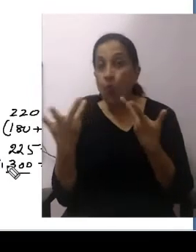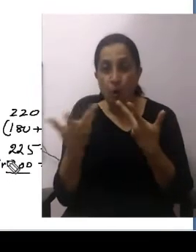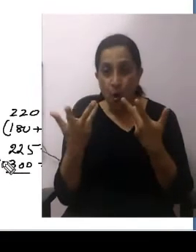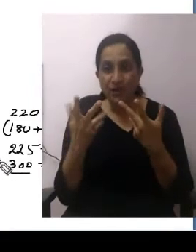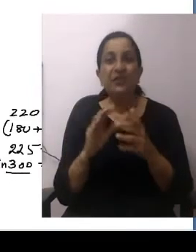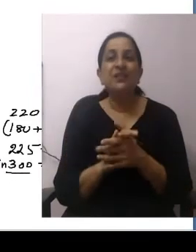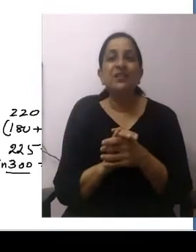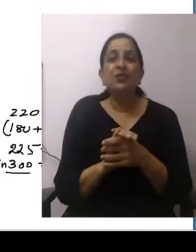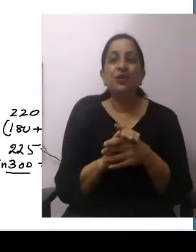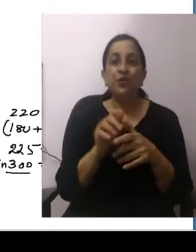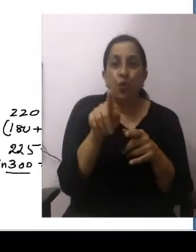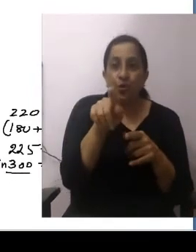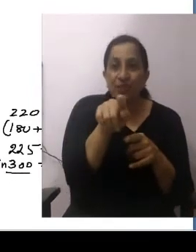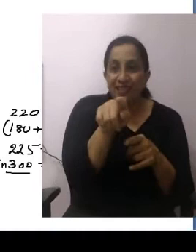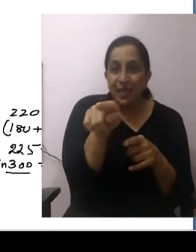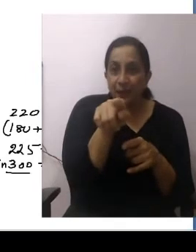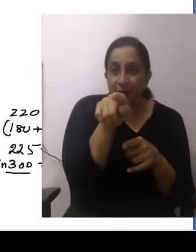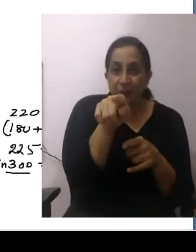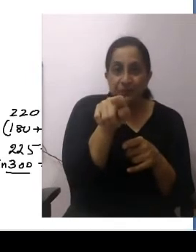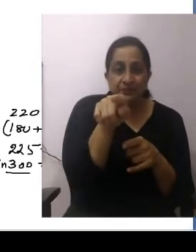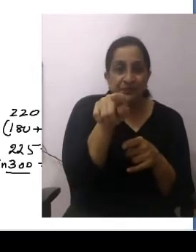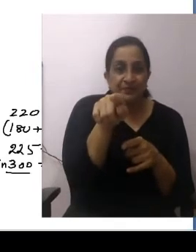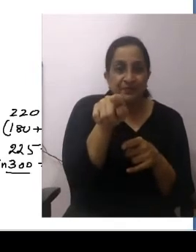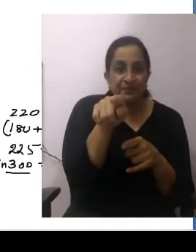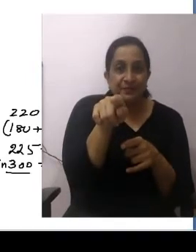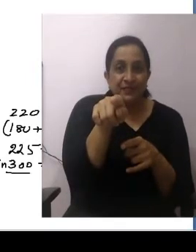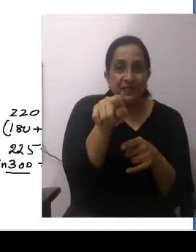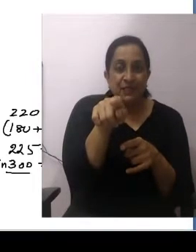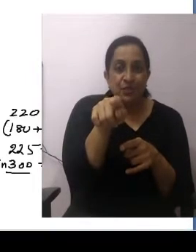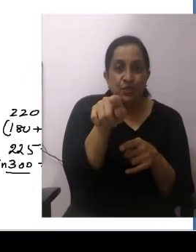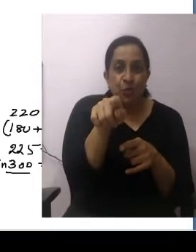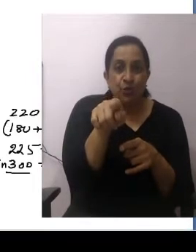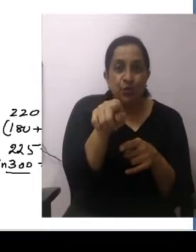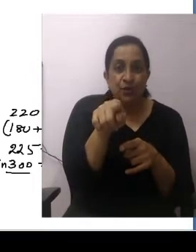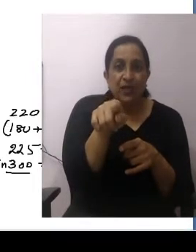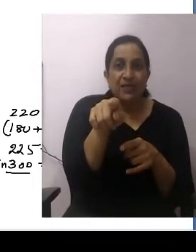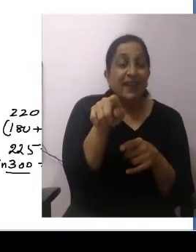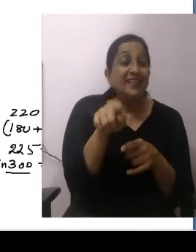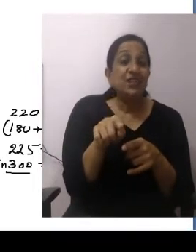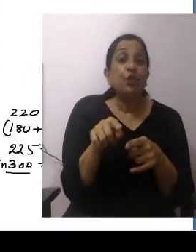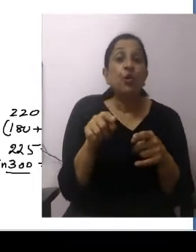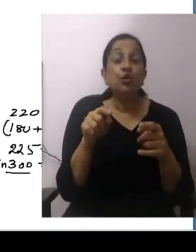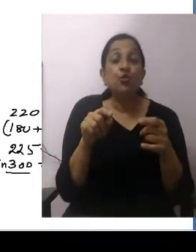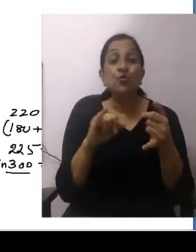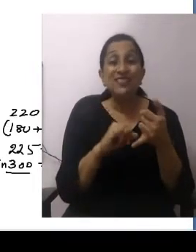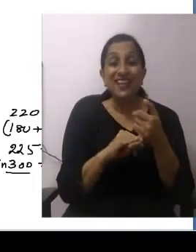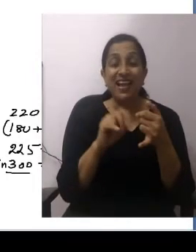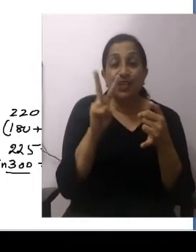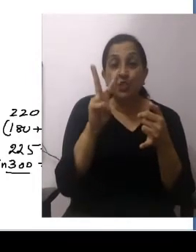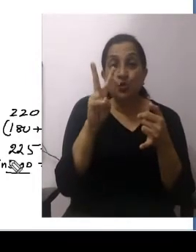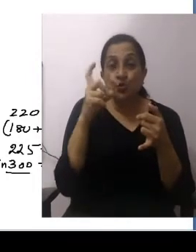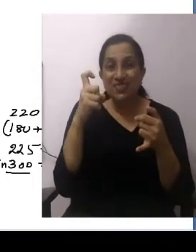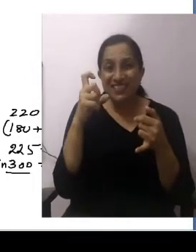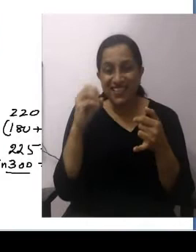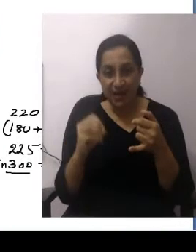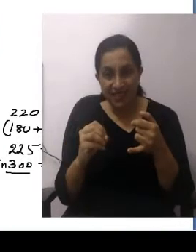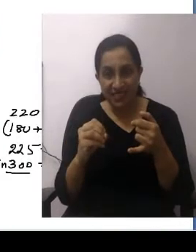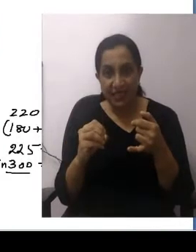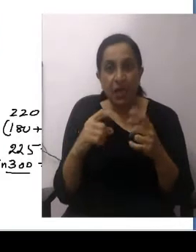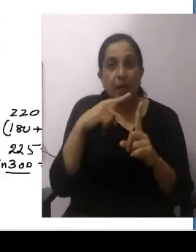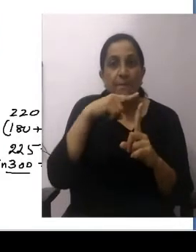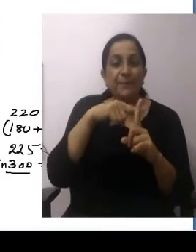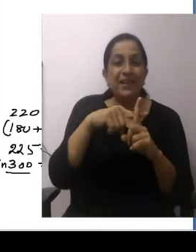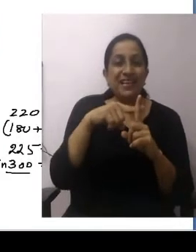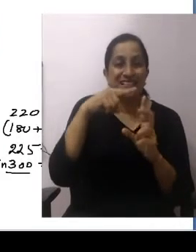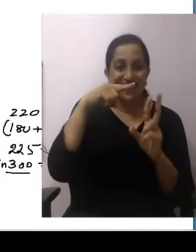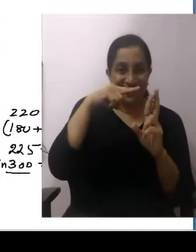is how much, then you go to this table. You know very well sin 300 is nothing but 270 plus 30, that